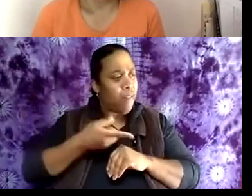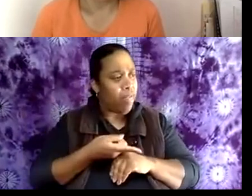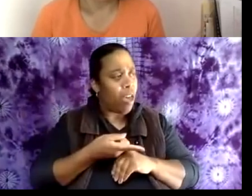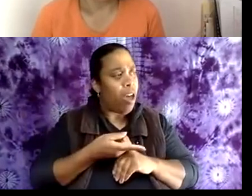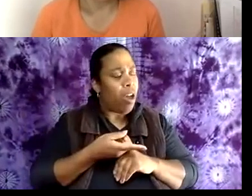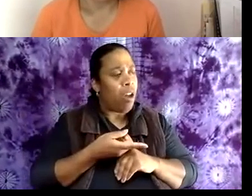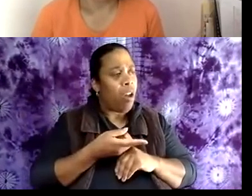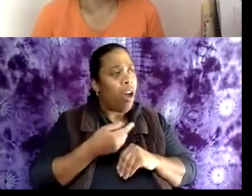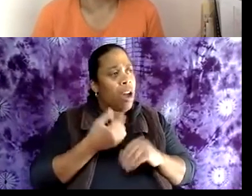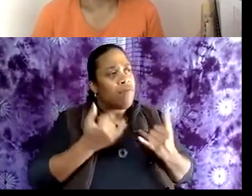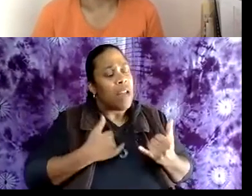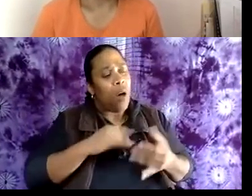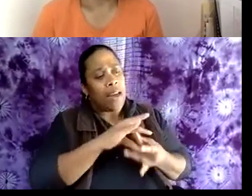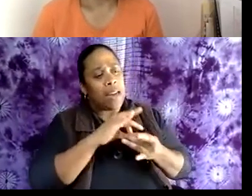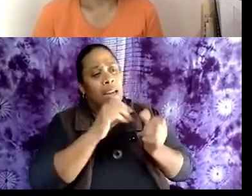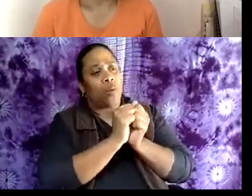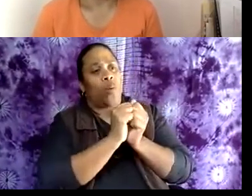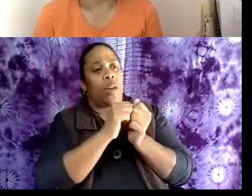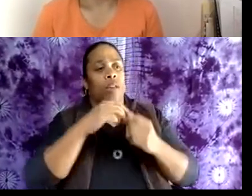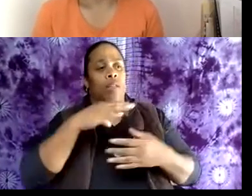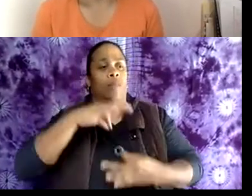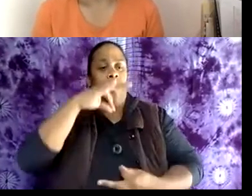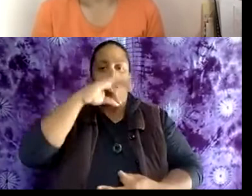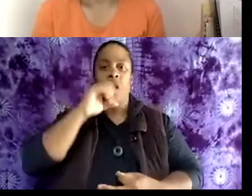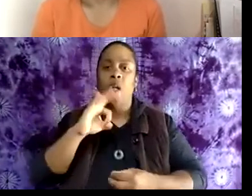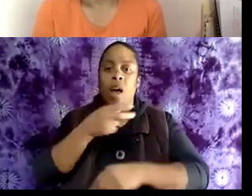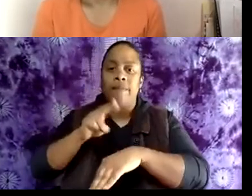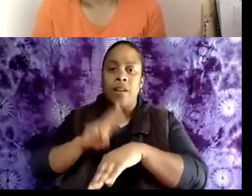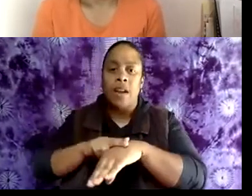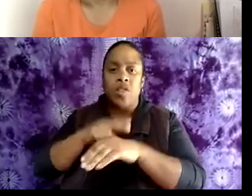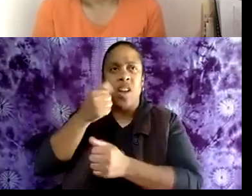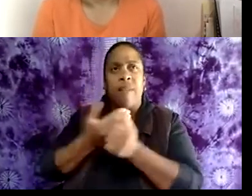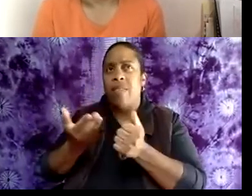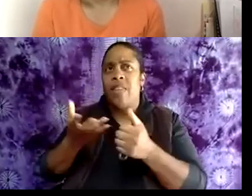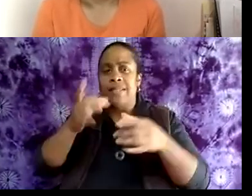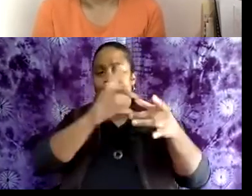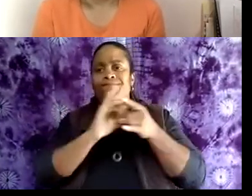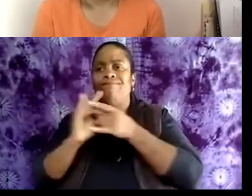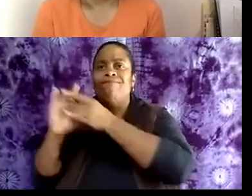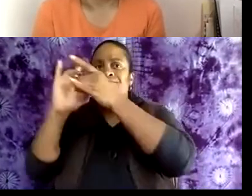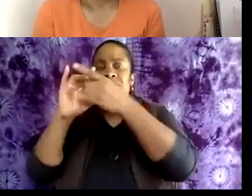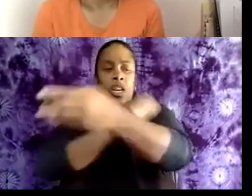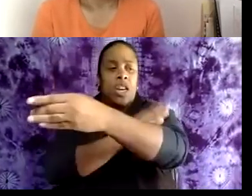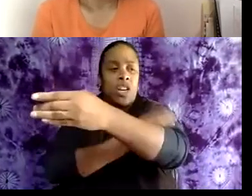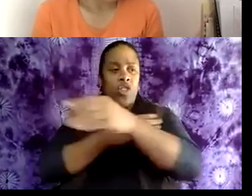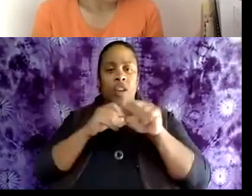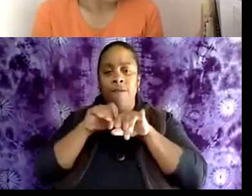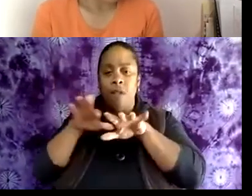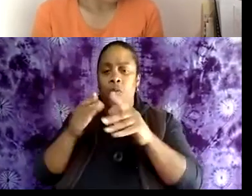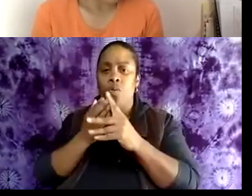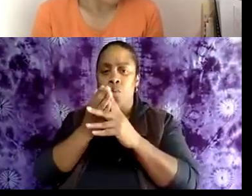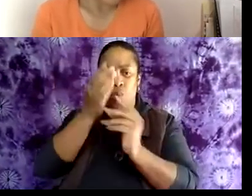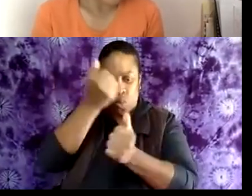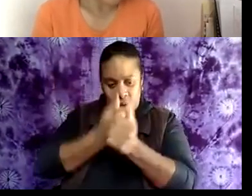the spirituality of nature and all one, and how we're all connected, and how the energy is through each of us. And so, yeah,